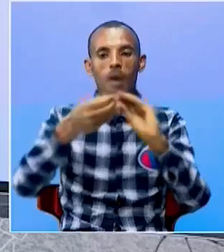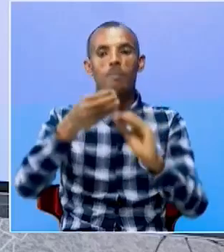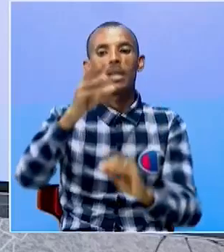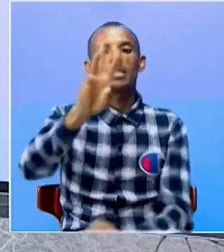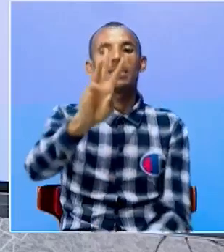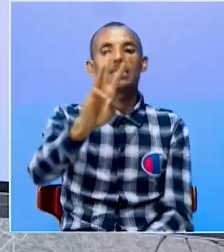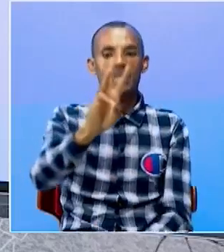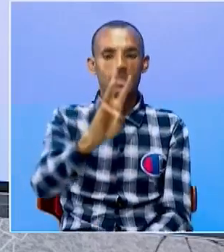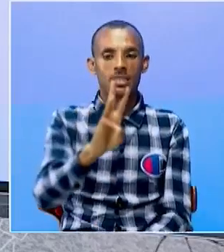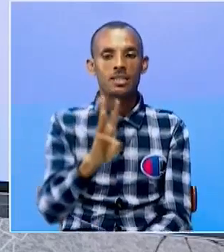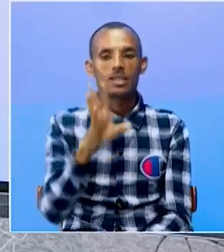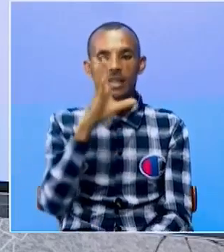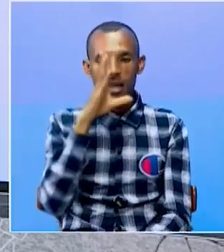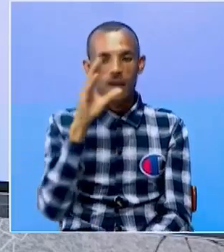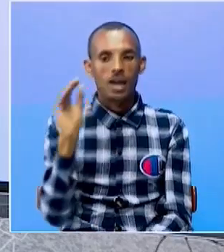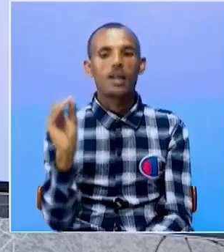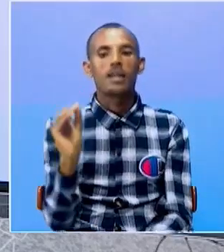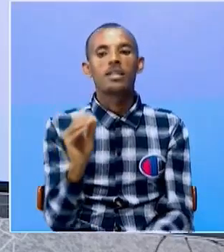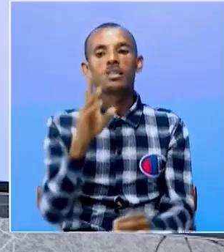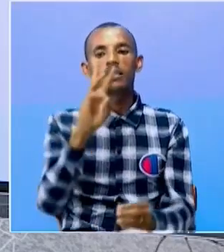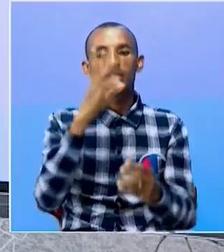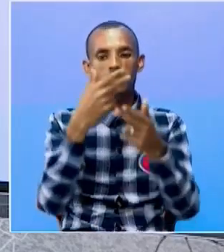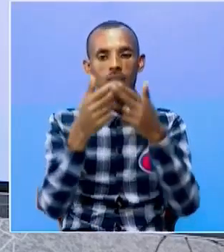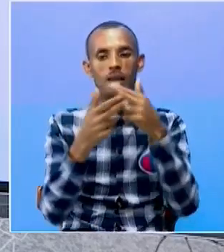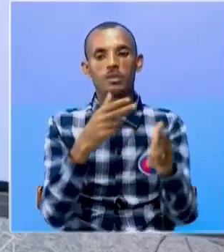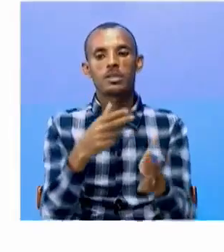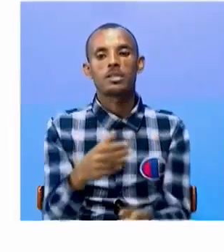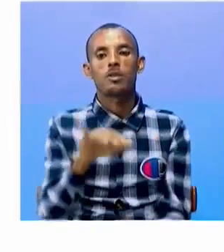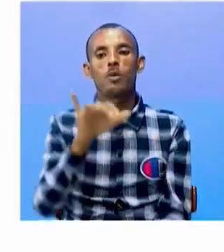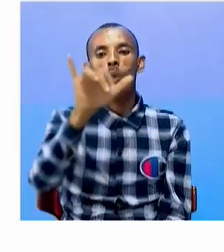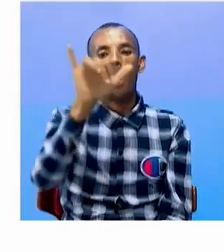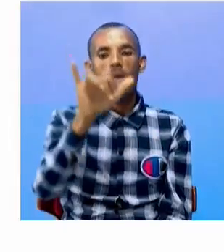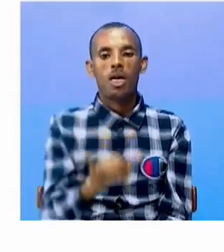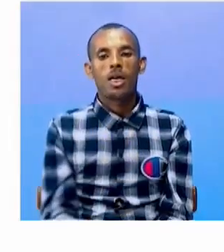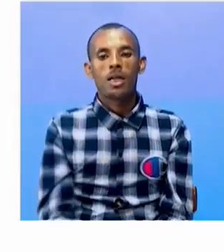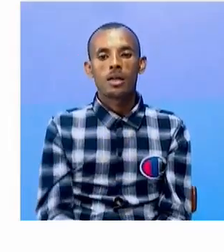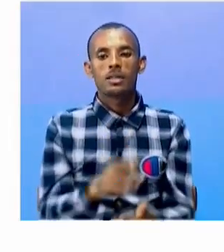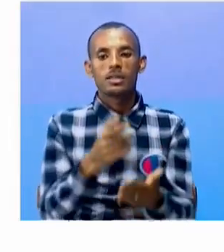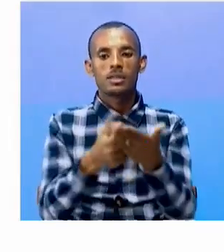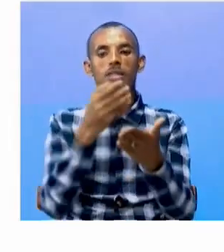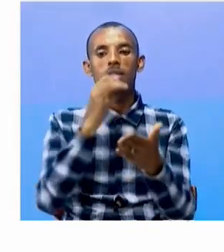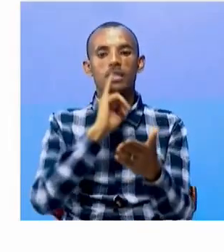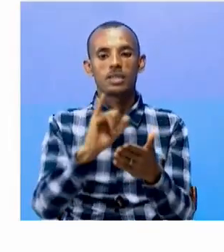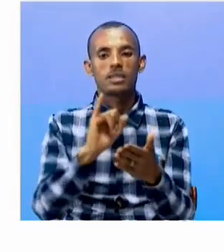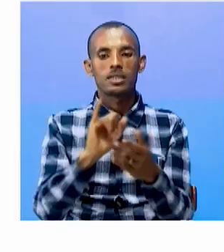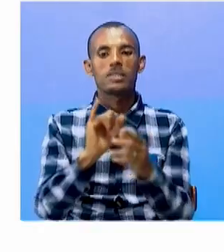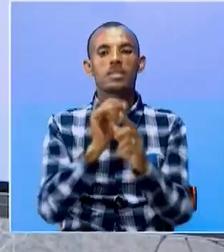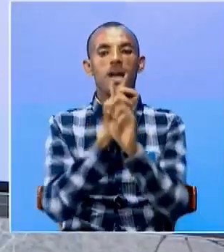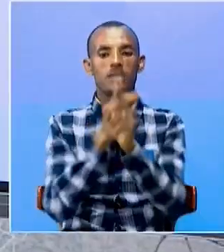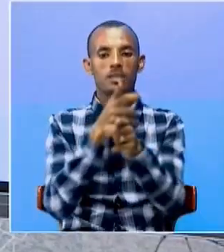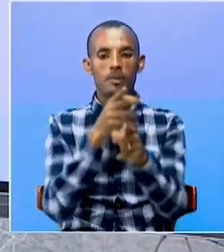it's a product of a number and 6 is 6 times y. This will be the answer.